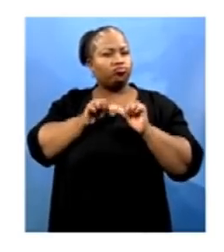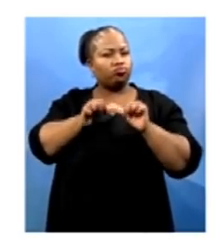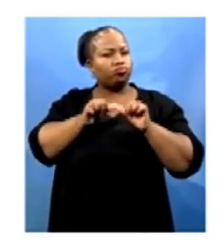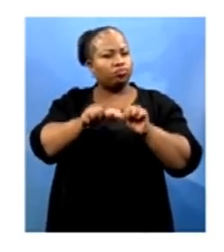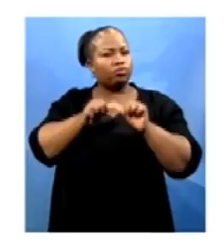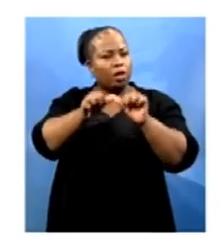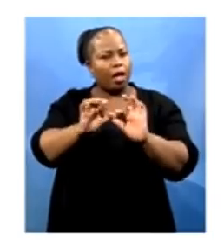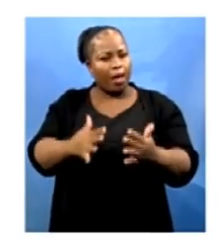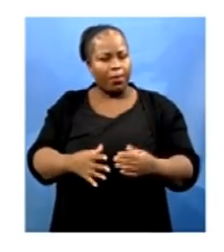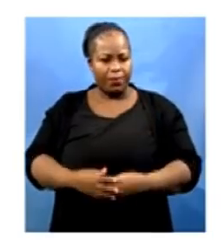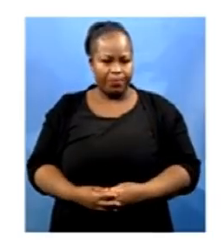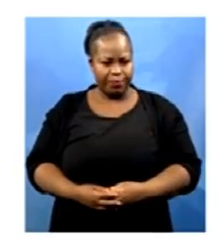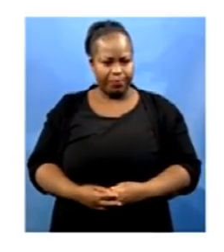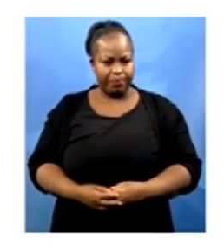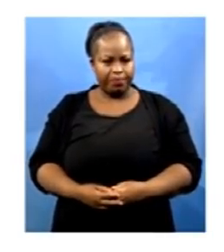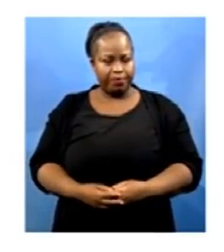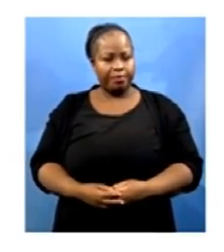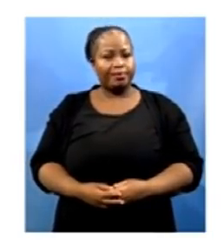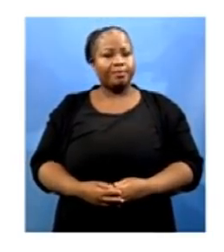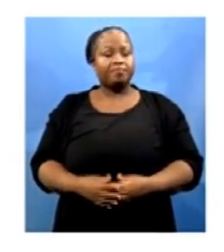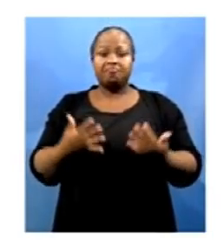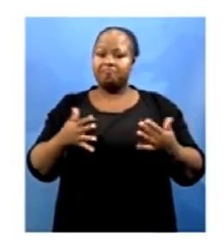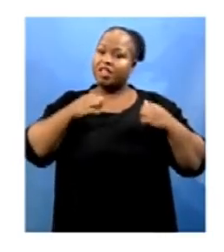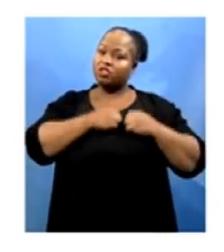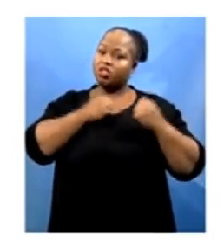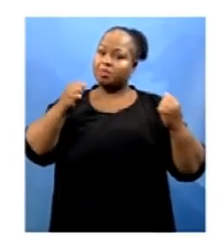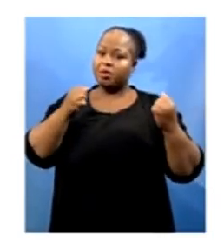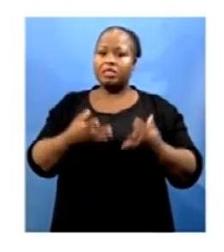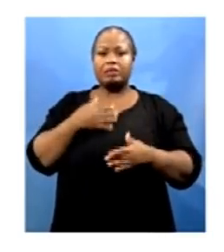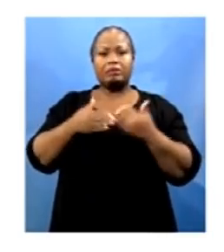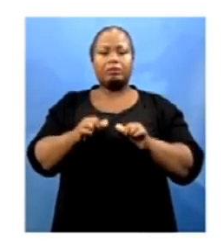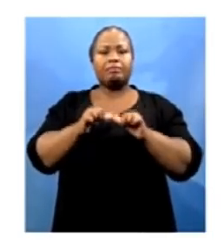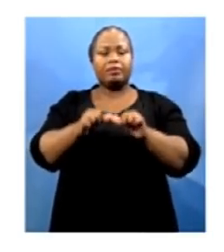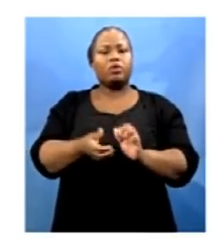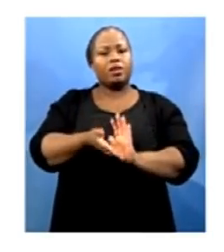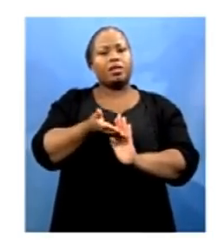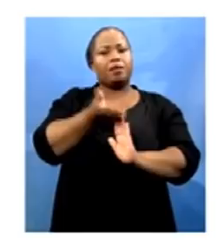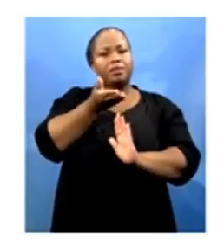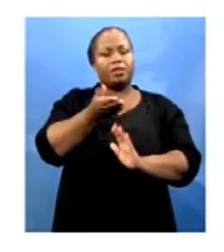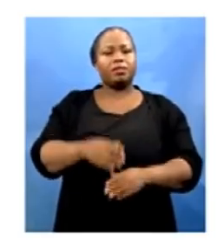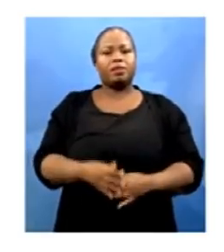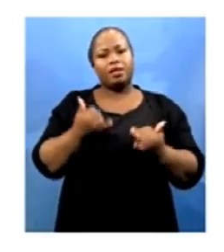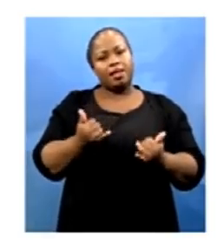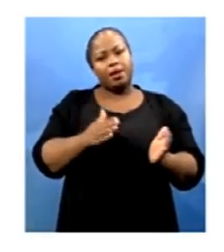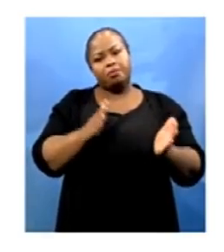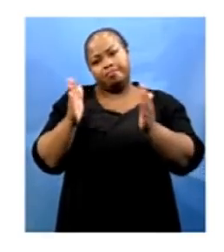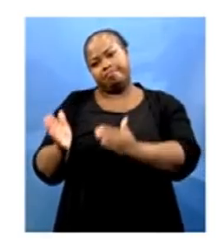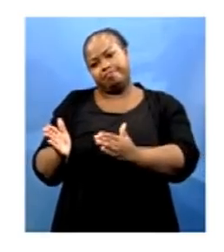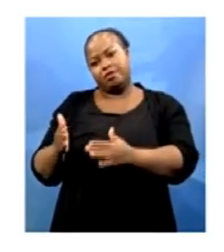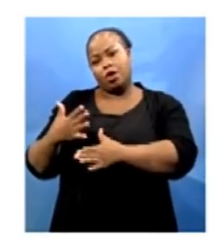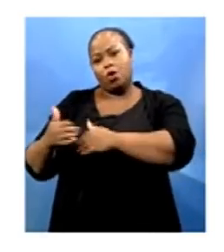with transparency and continuous updates in mind, let me now hand you over to my colleague Paul, who will give